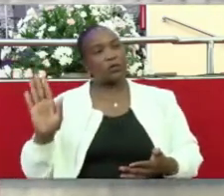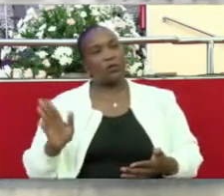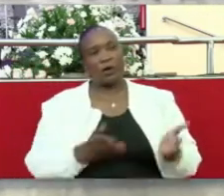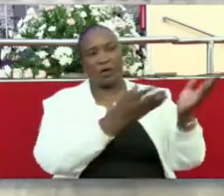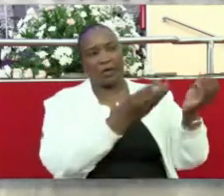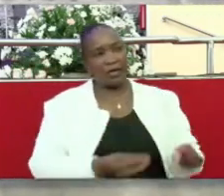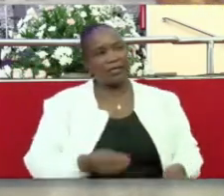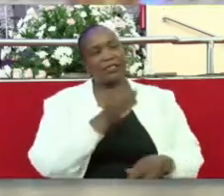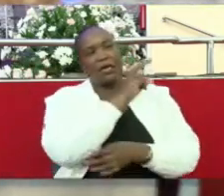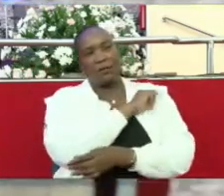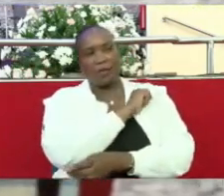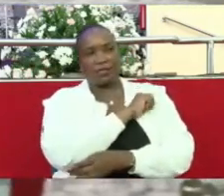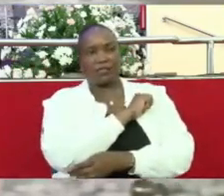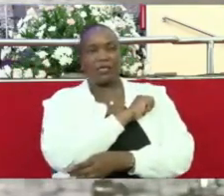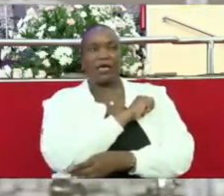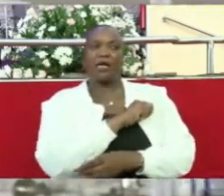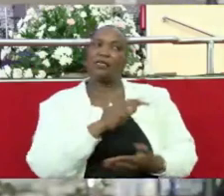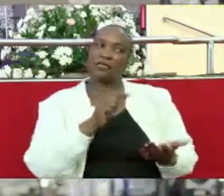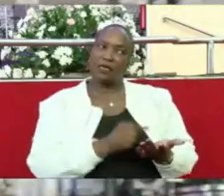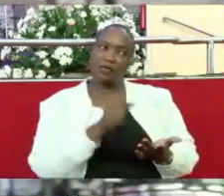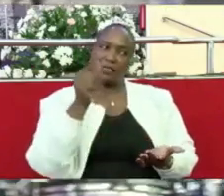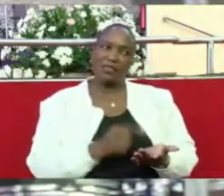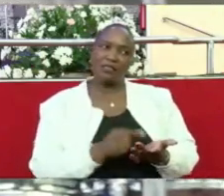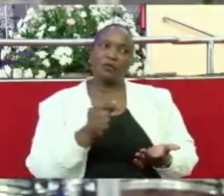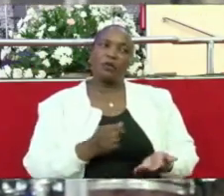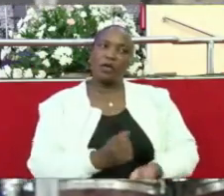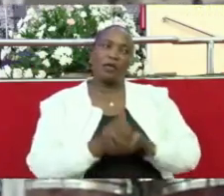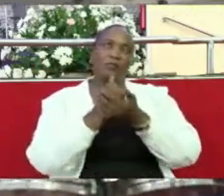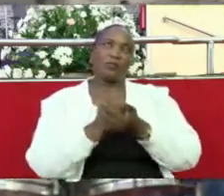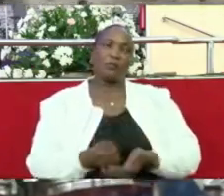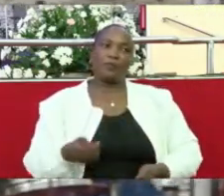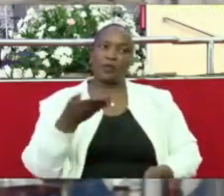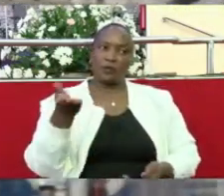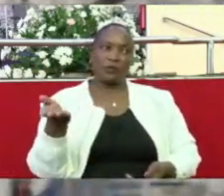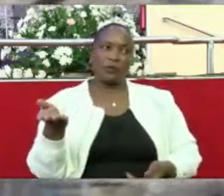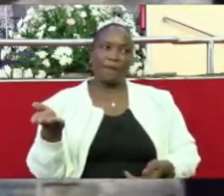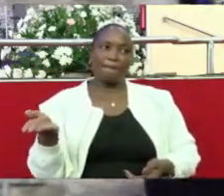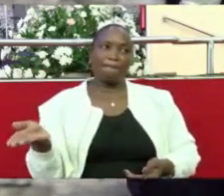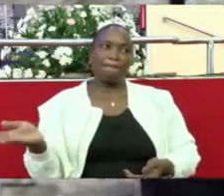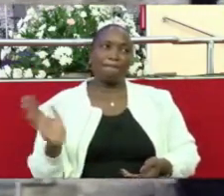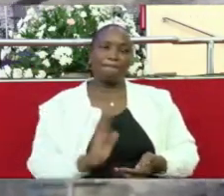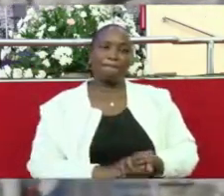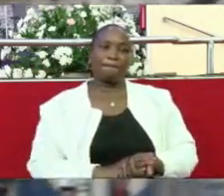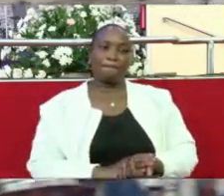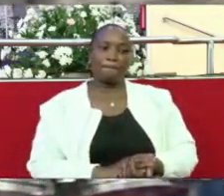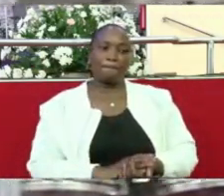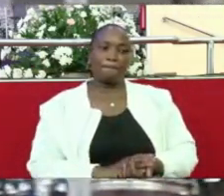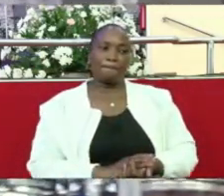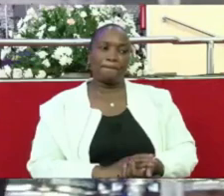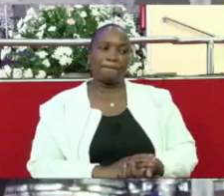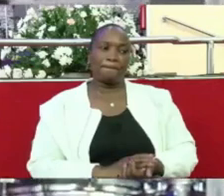help you in time of need. And for many years, I